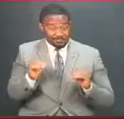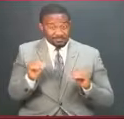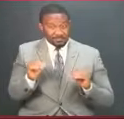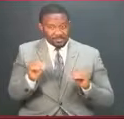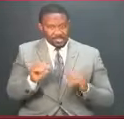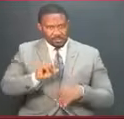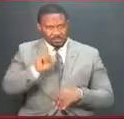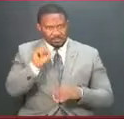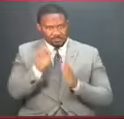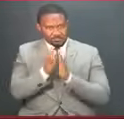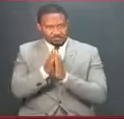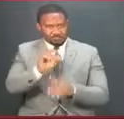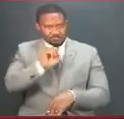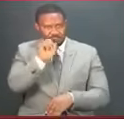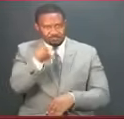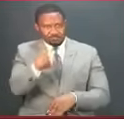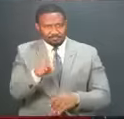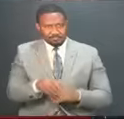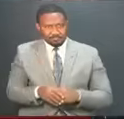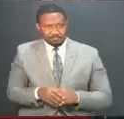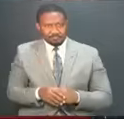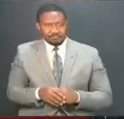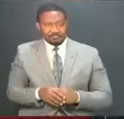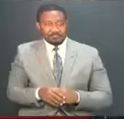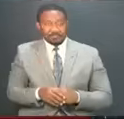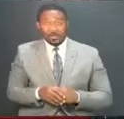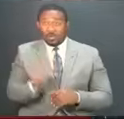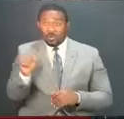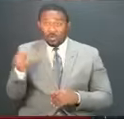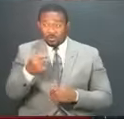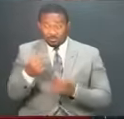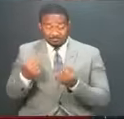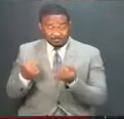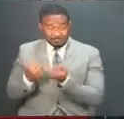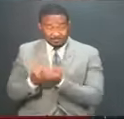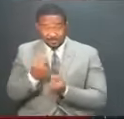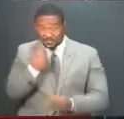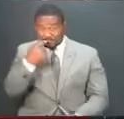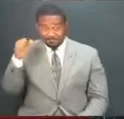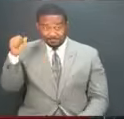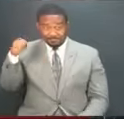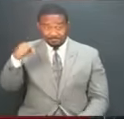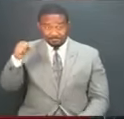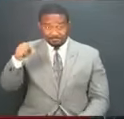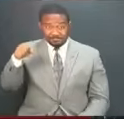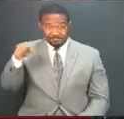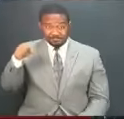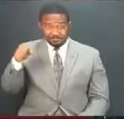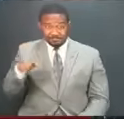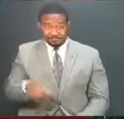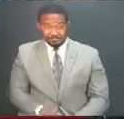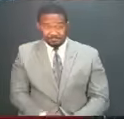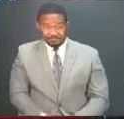put. Those in favor say aye.